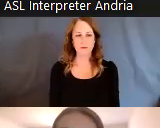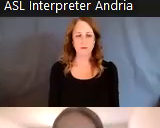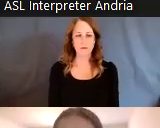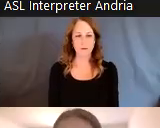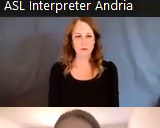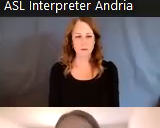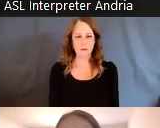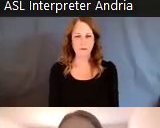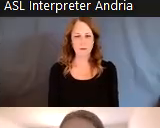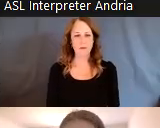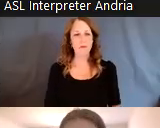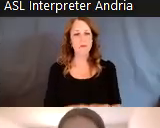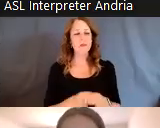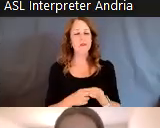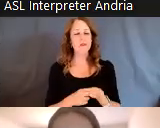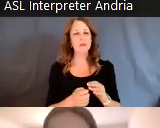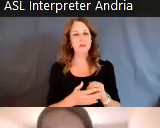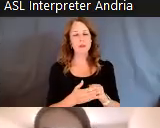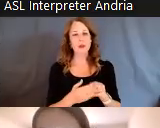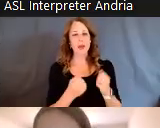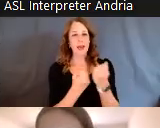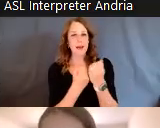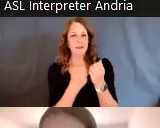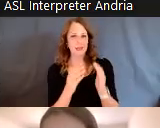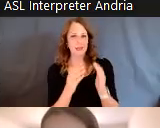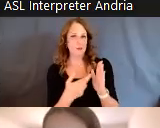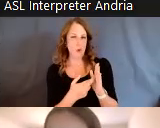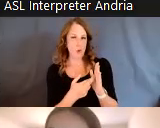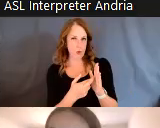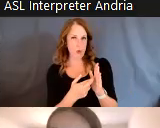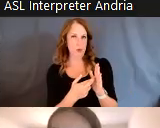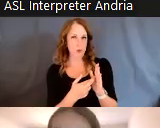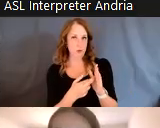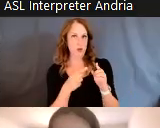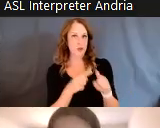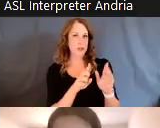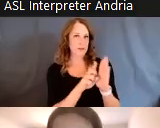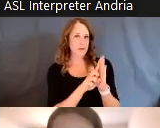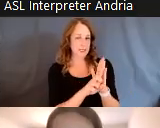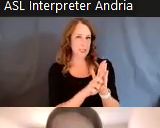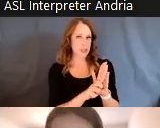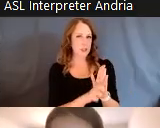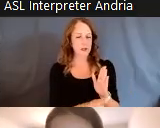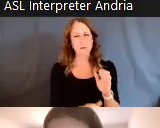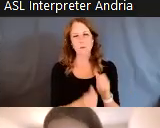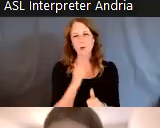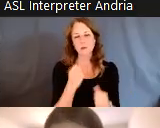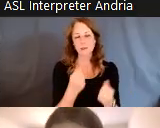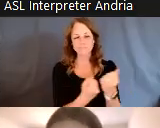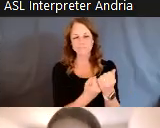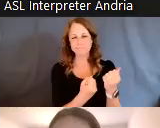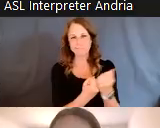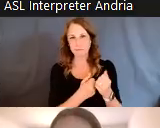So the role of an advocate, right, during an investigation will be primarily to support the